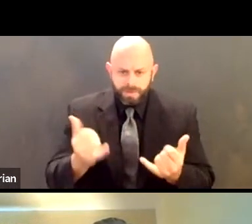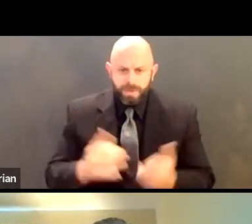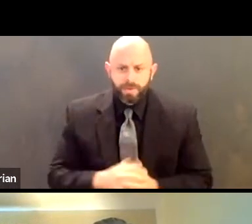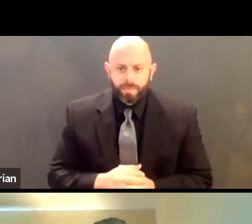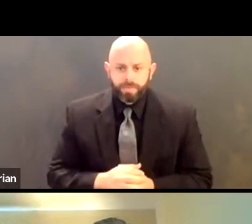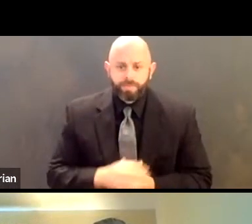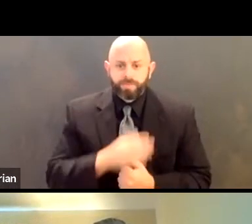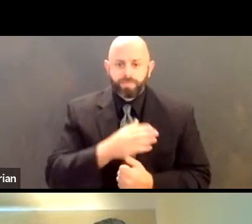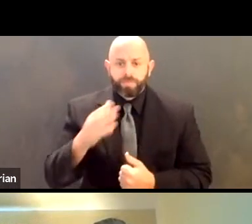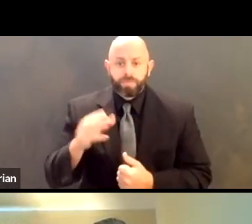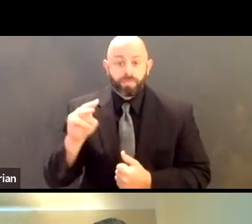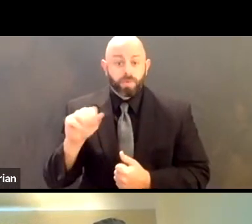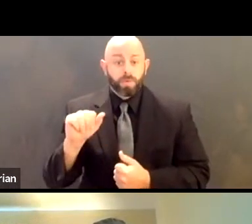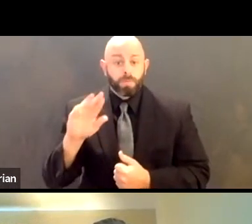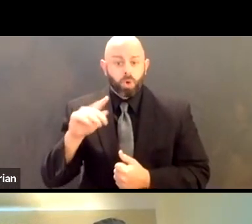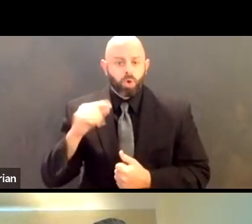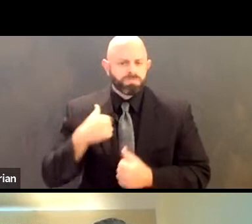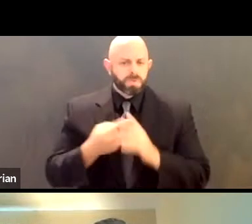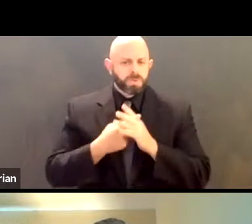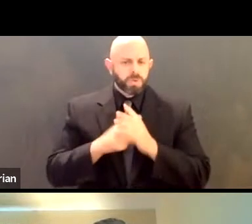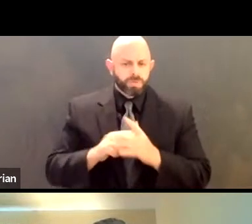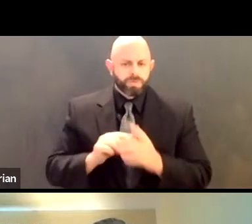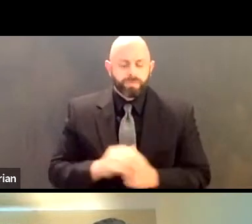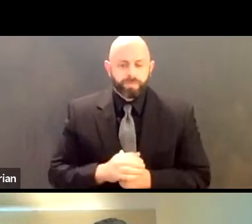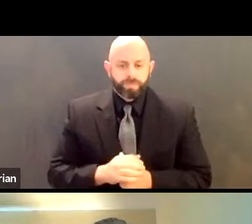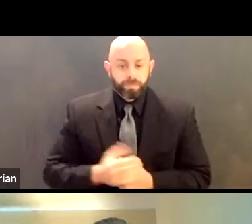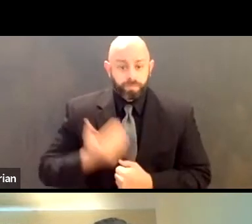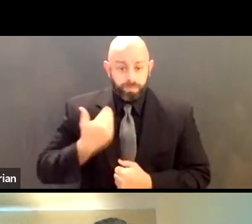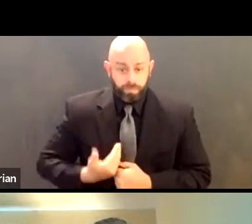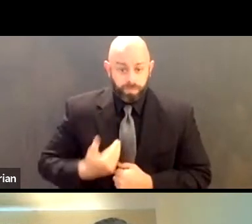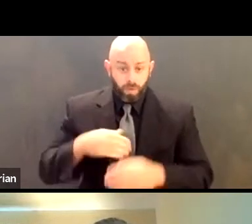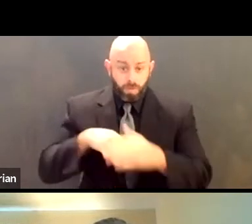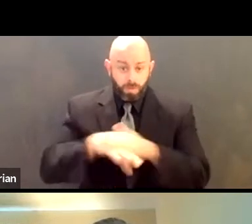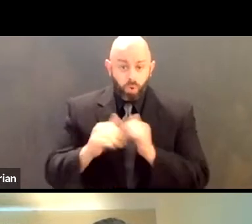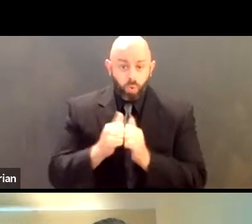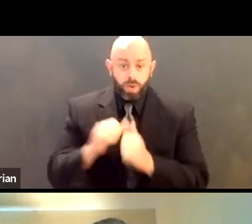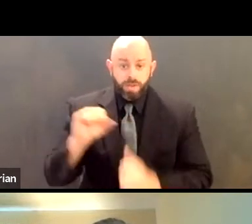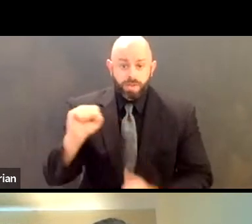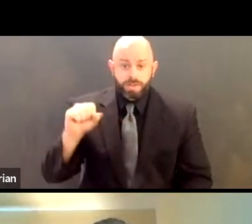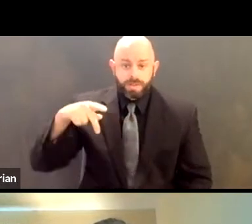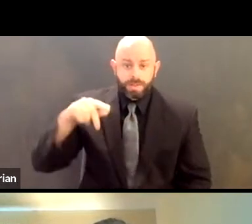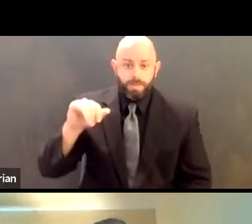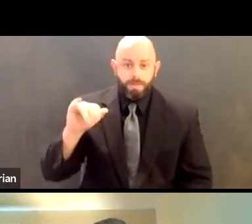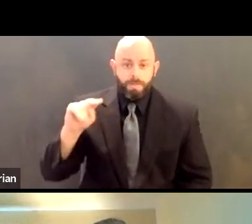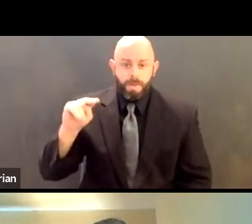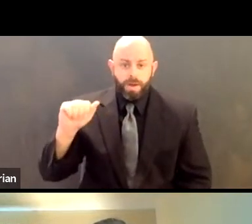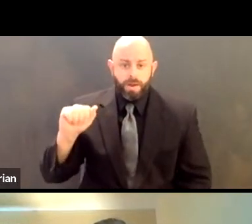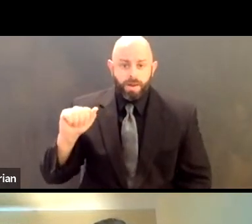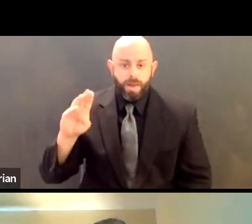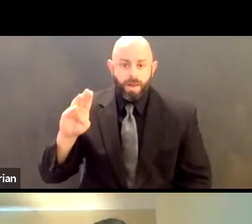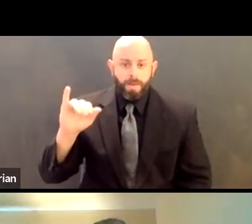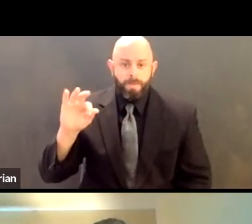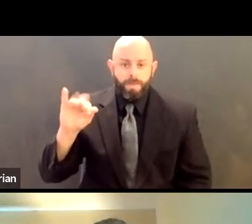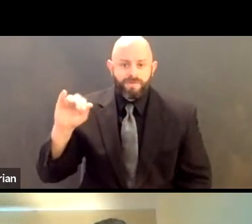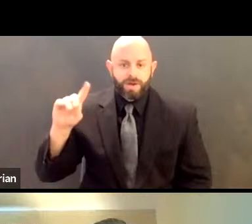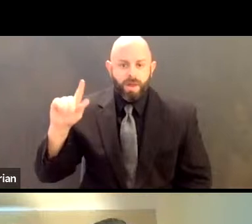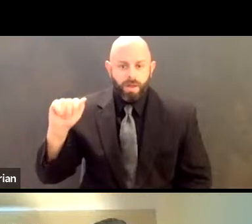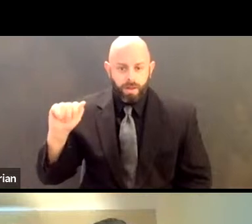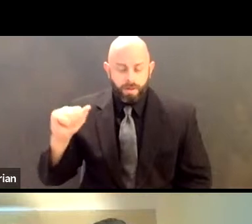Well, I'll start. As somebody who was born with spina bifida, I have used